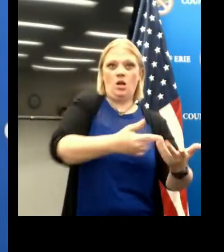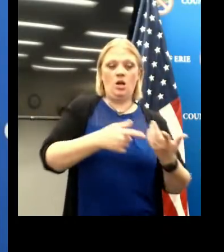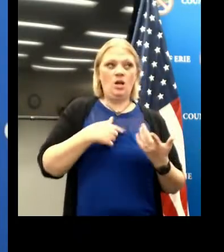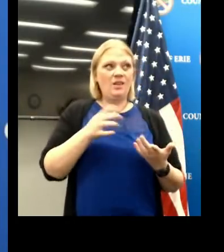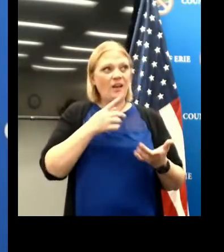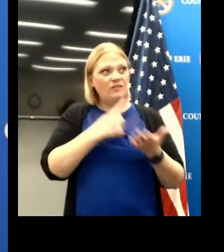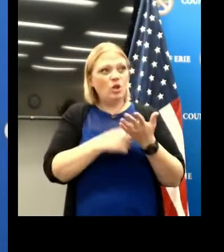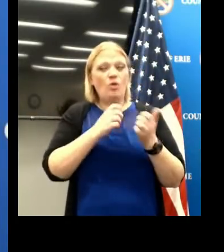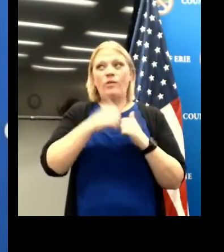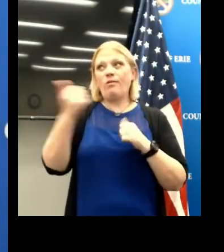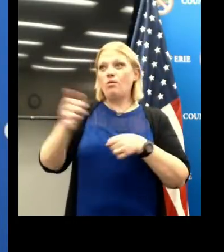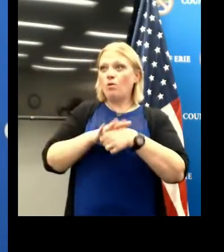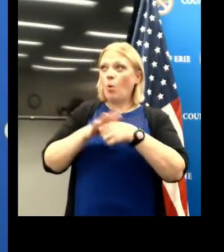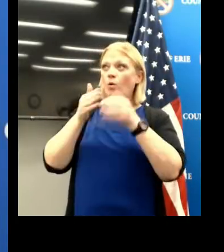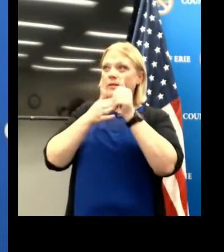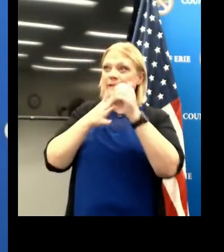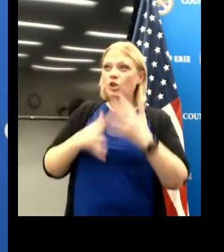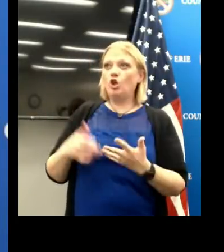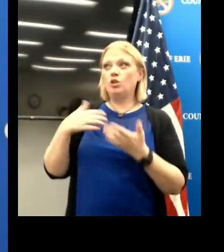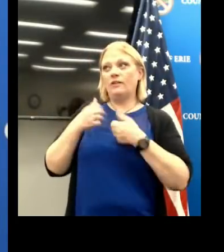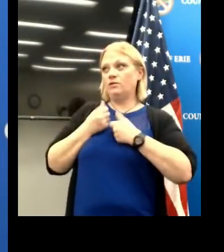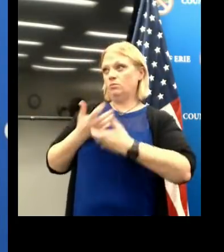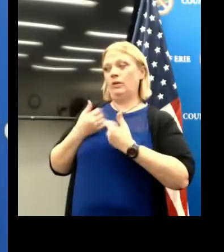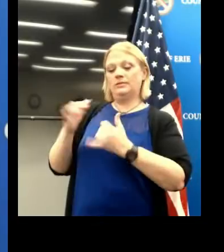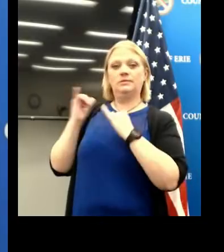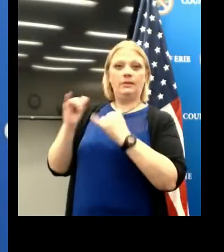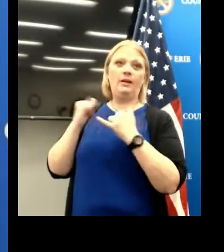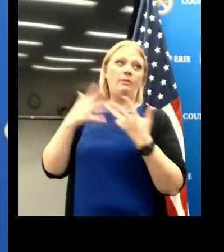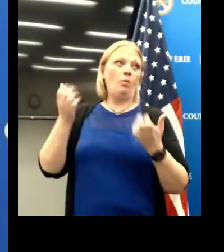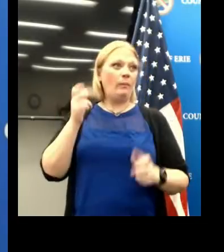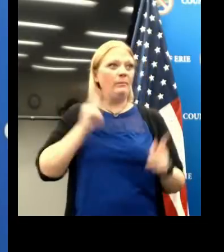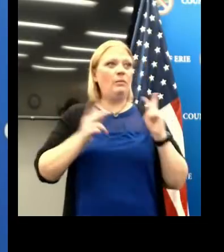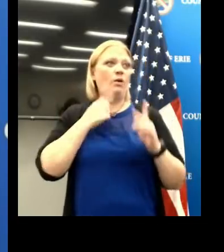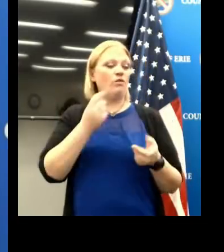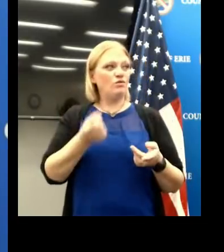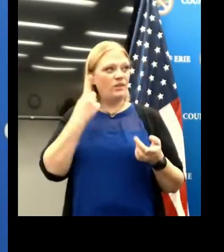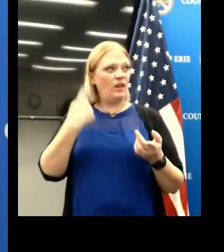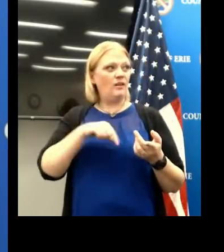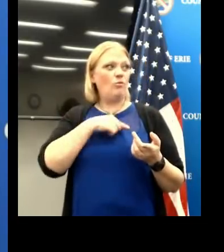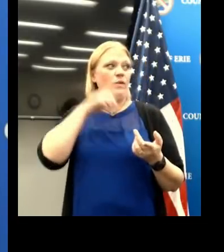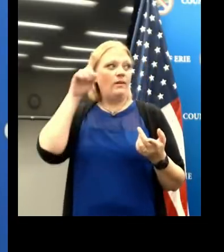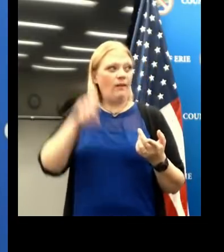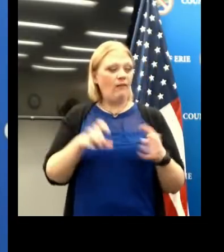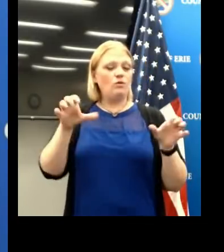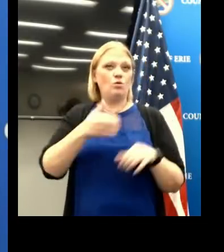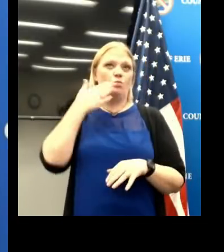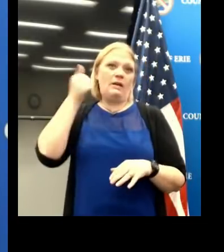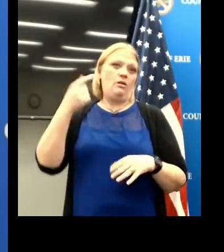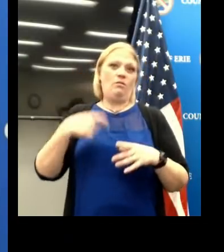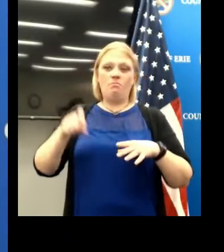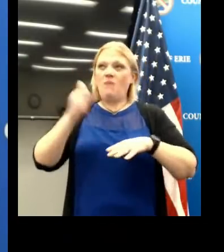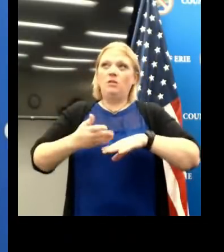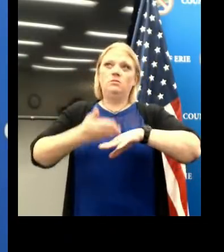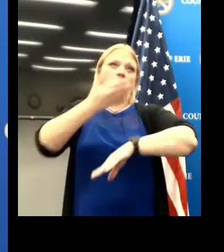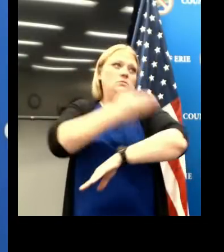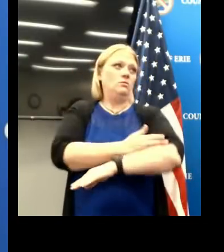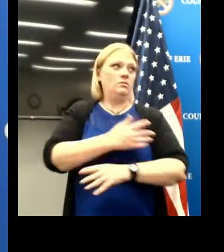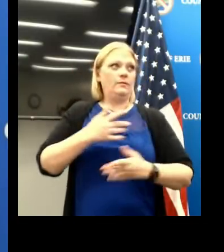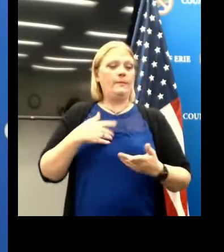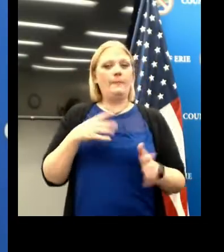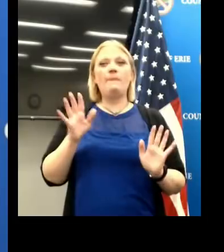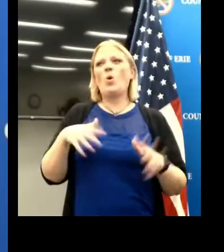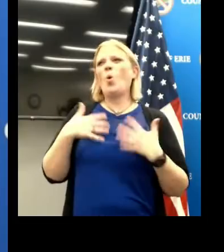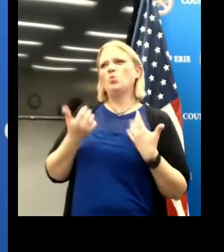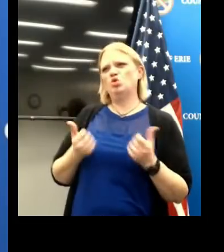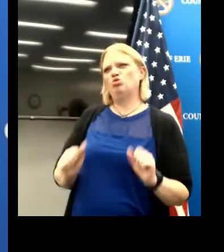and expressed the same to them, and I want people to understand that we have to do better. There is no, well, we need to try.